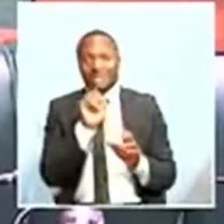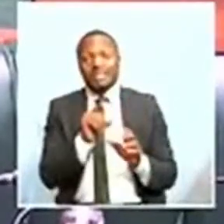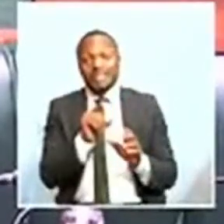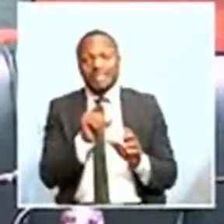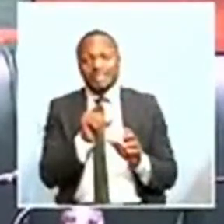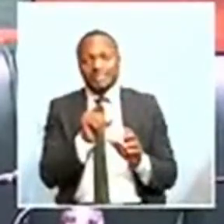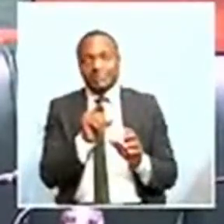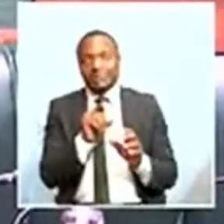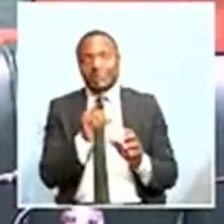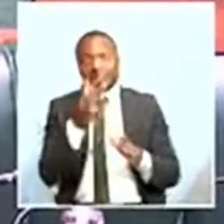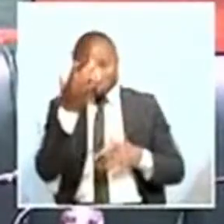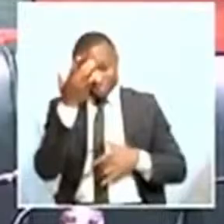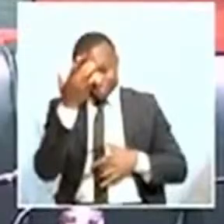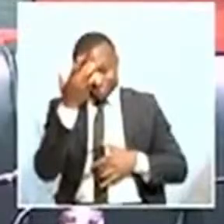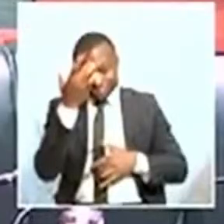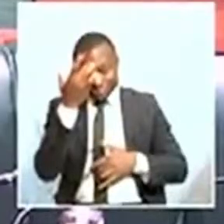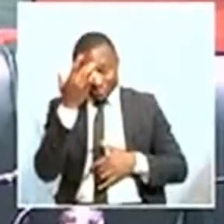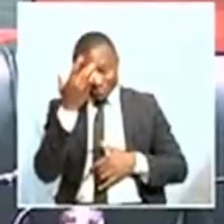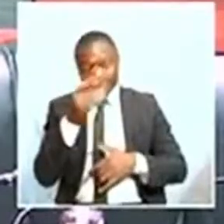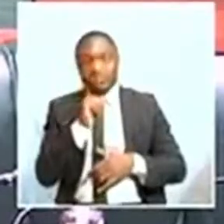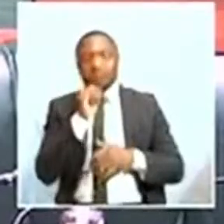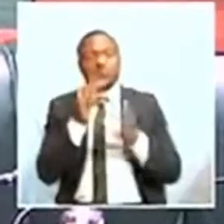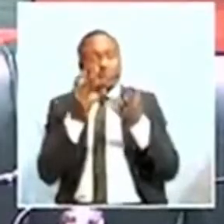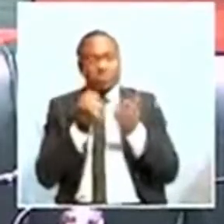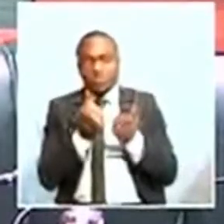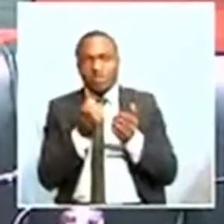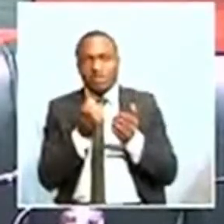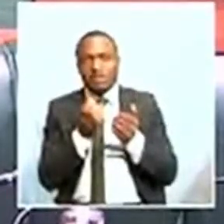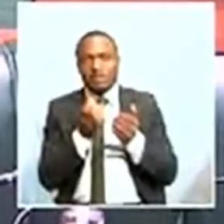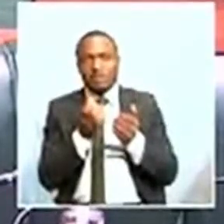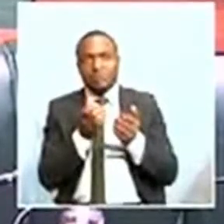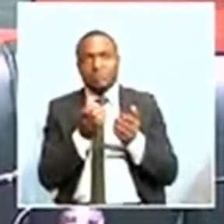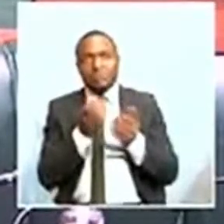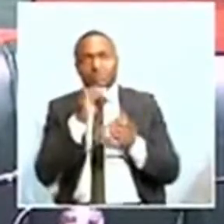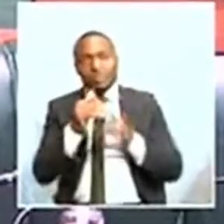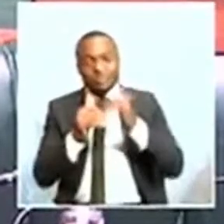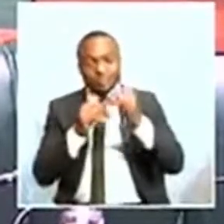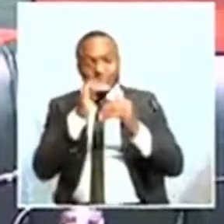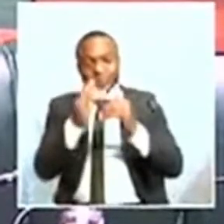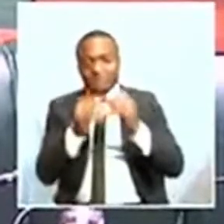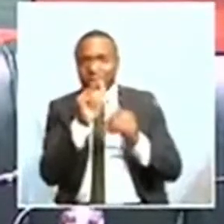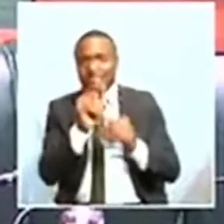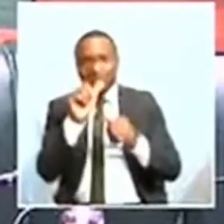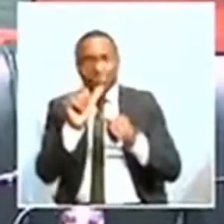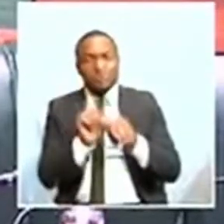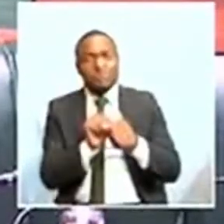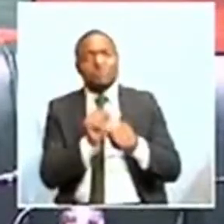you experience on your body. We don't want to go that procedure that subjects everyone to